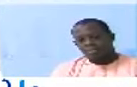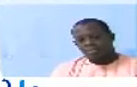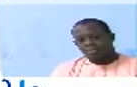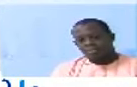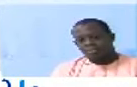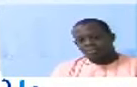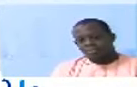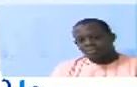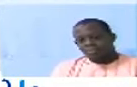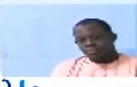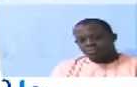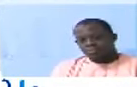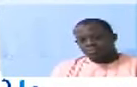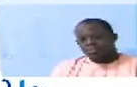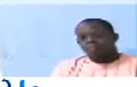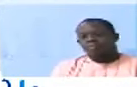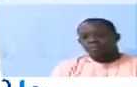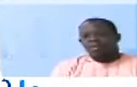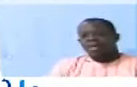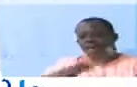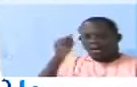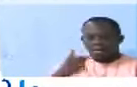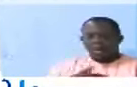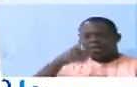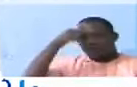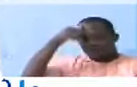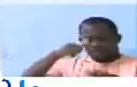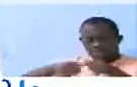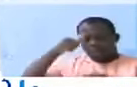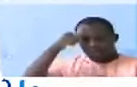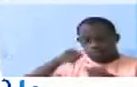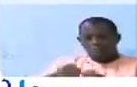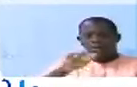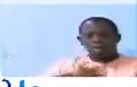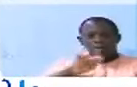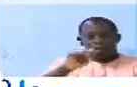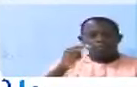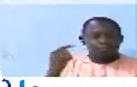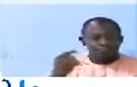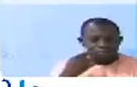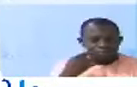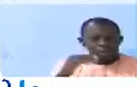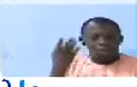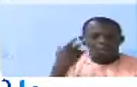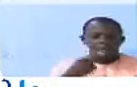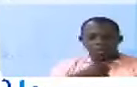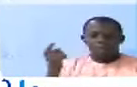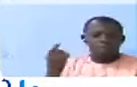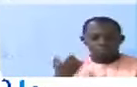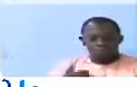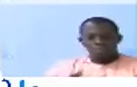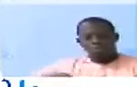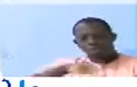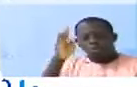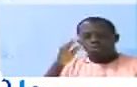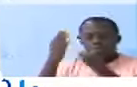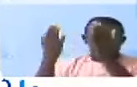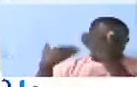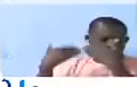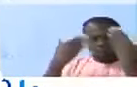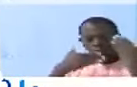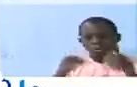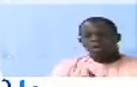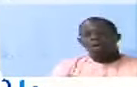injured. And I remember that day when these people went to take bath, on their way, some of